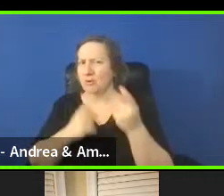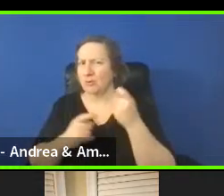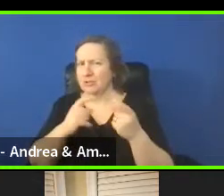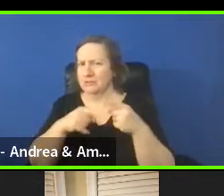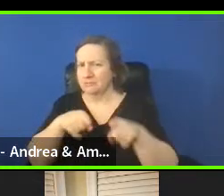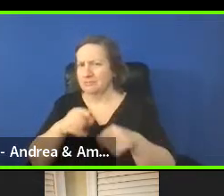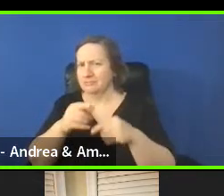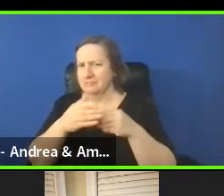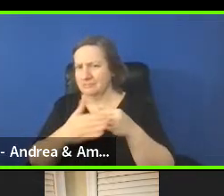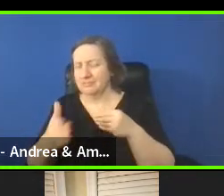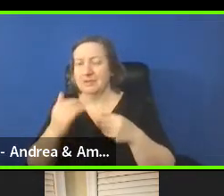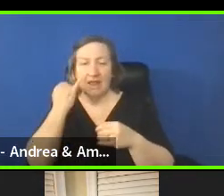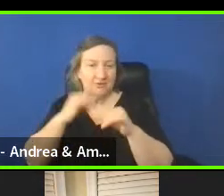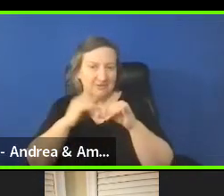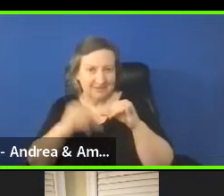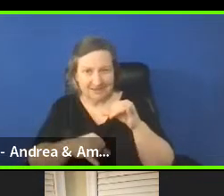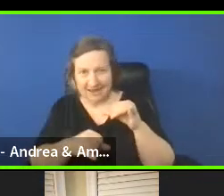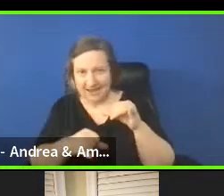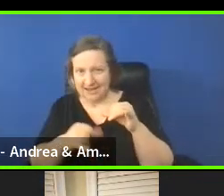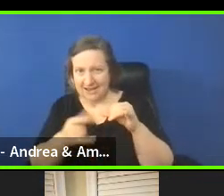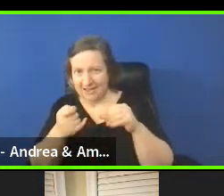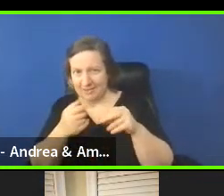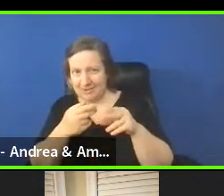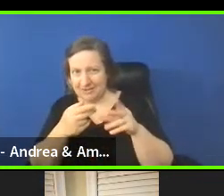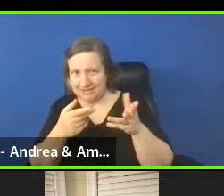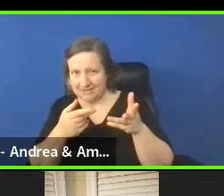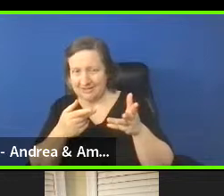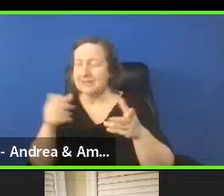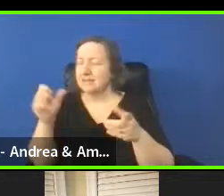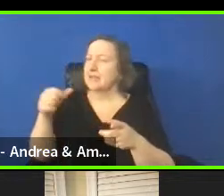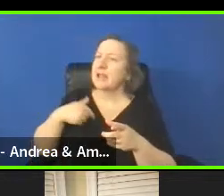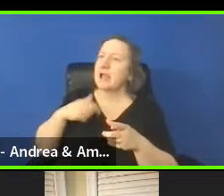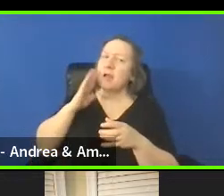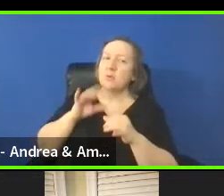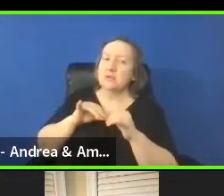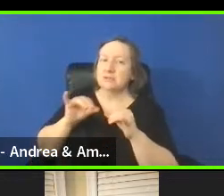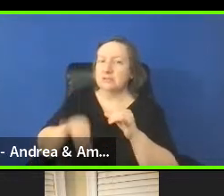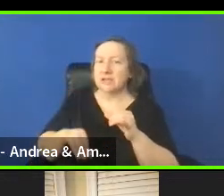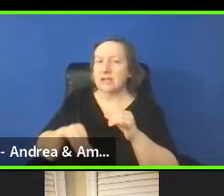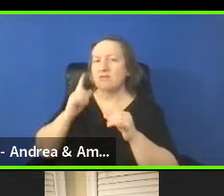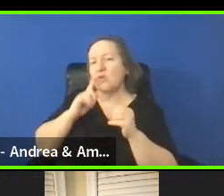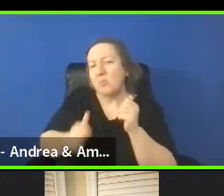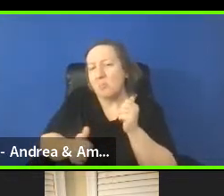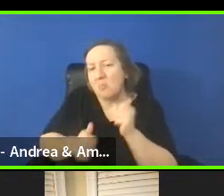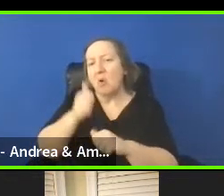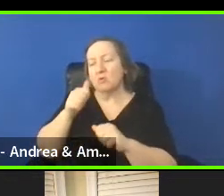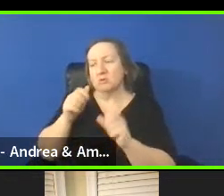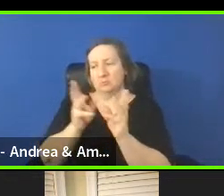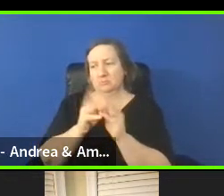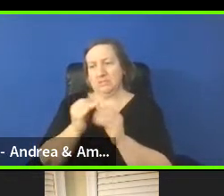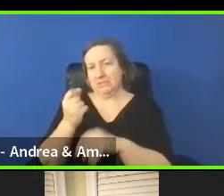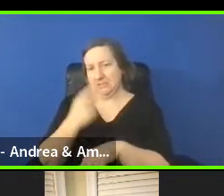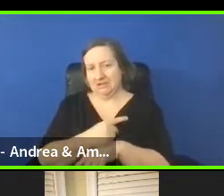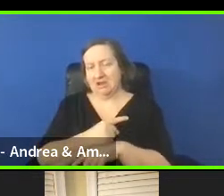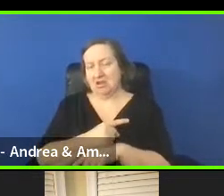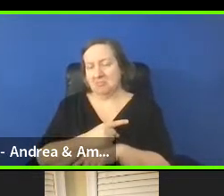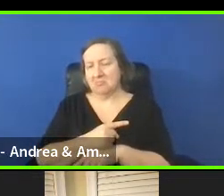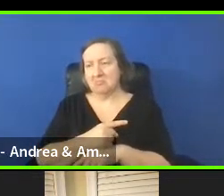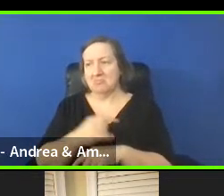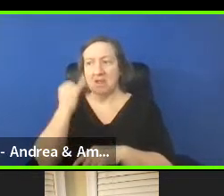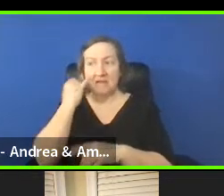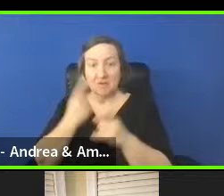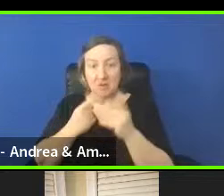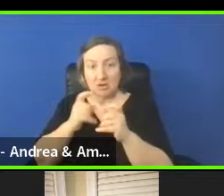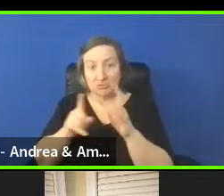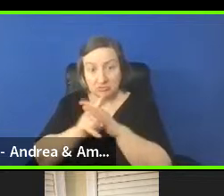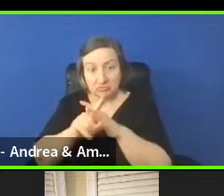you're available to stay for a little bit. And I will be here for the majority of the meeting. So if questions